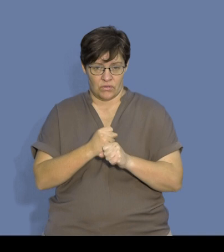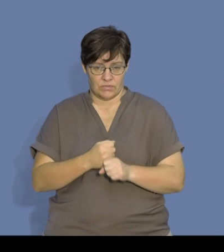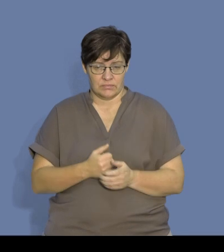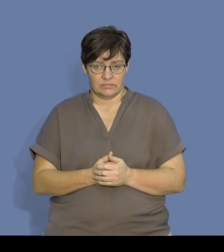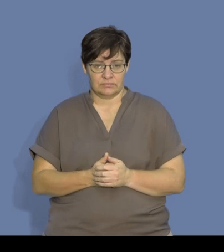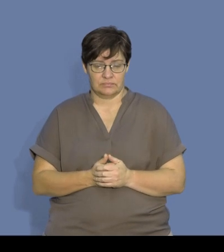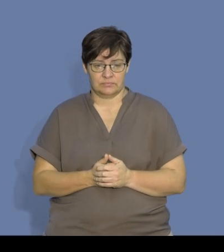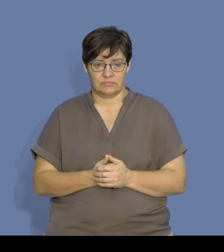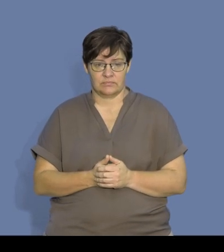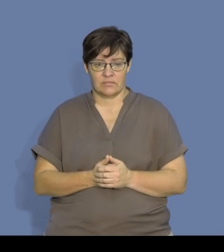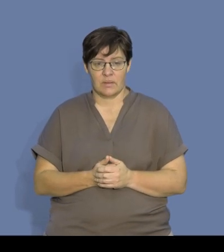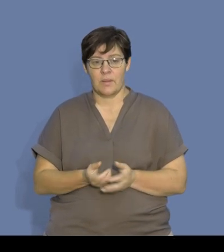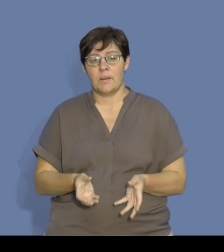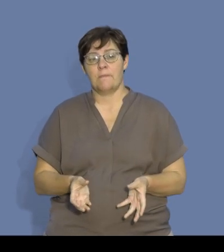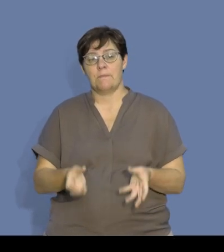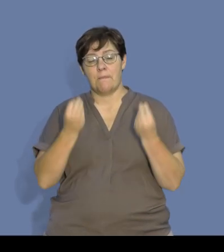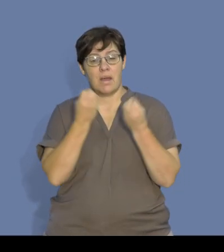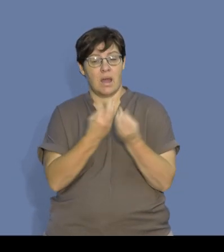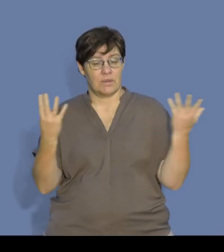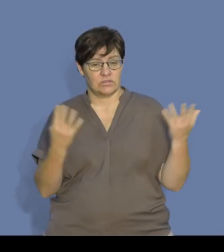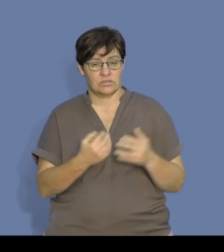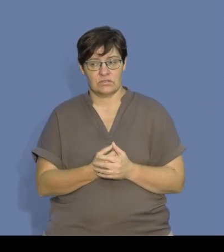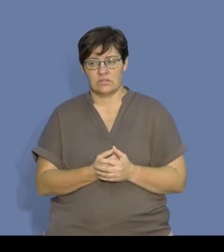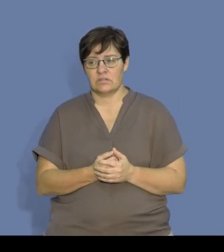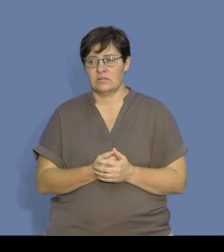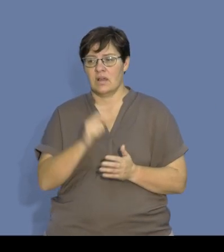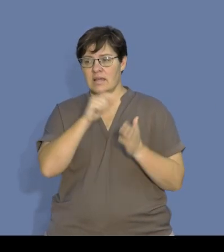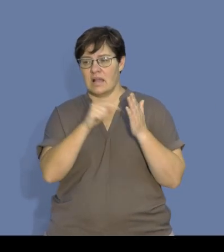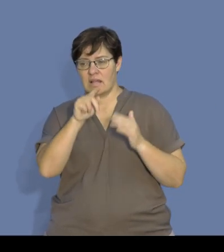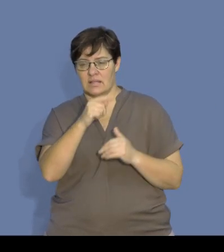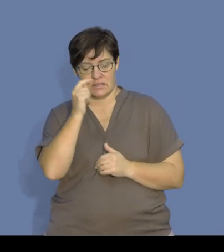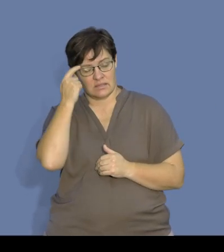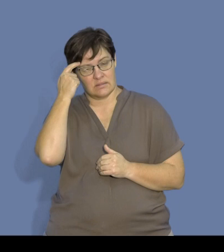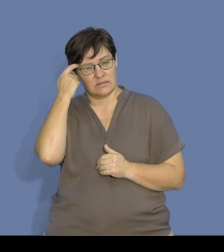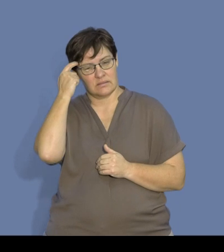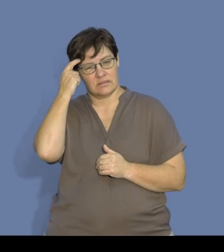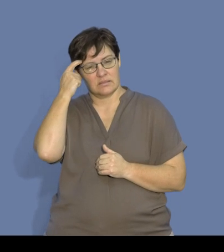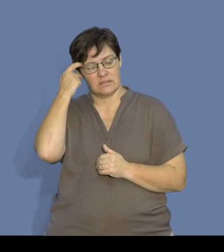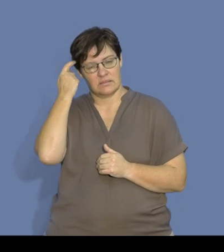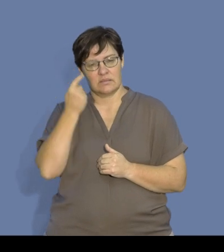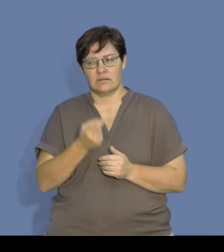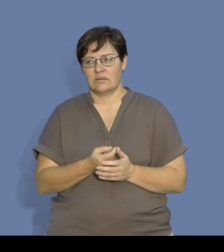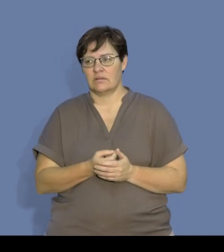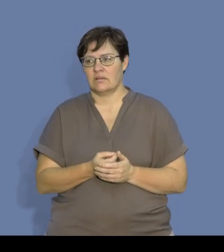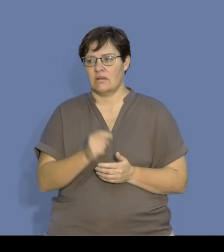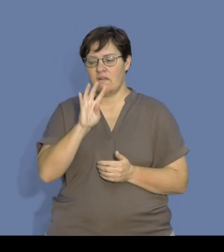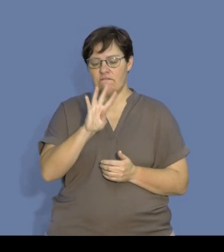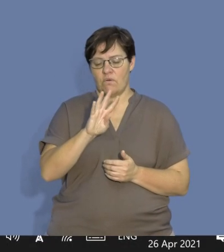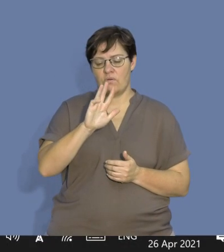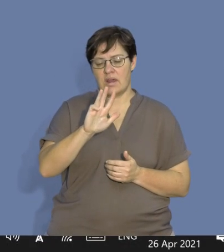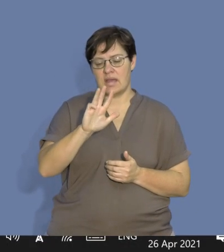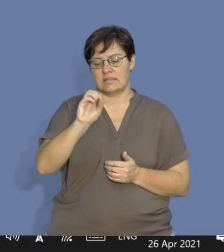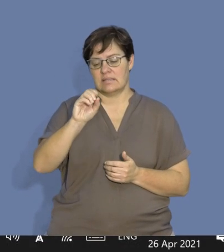And then finally, at the end of the year, I should get an amount of, let's get the calculator